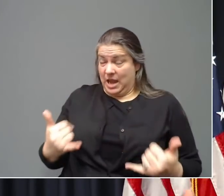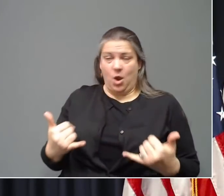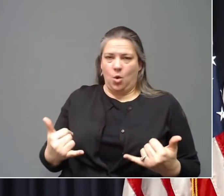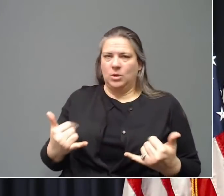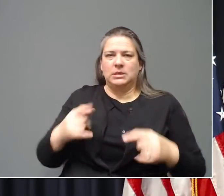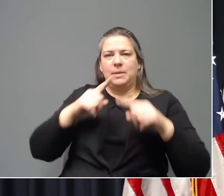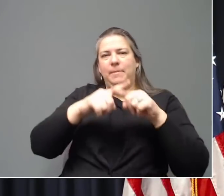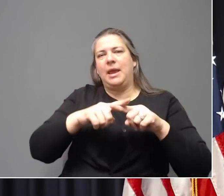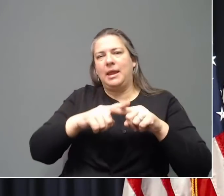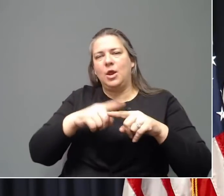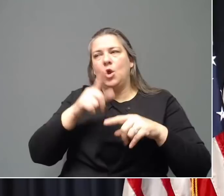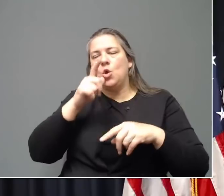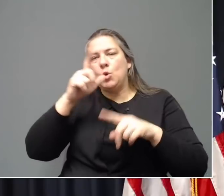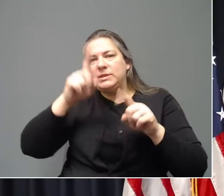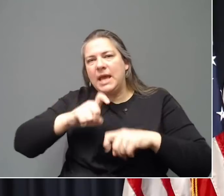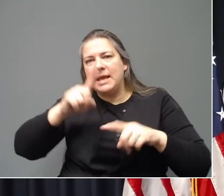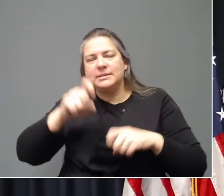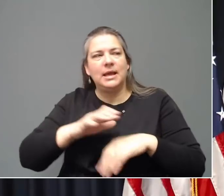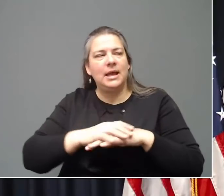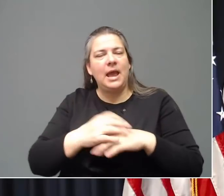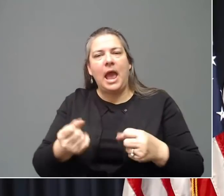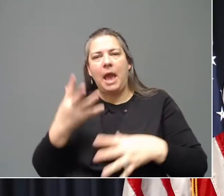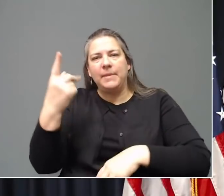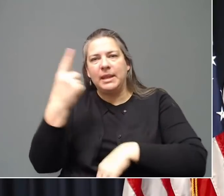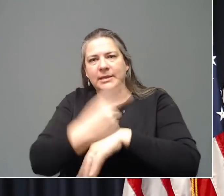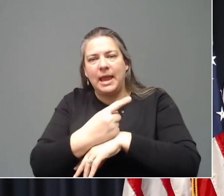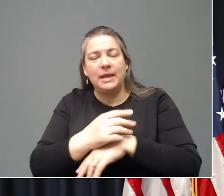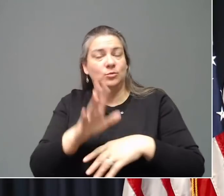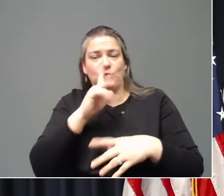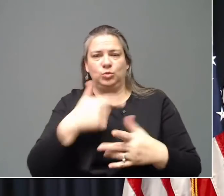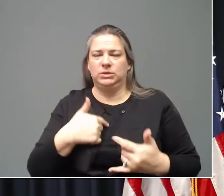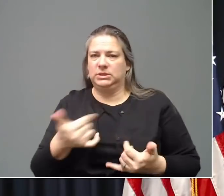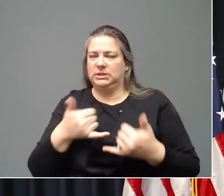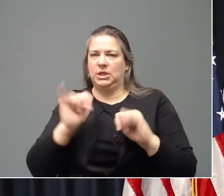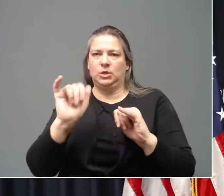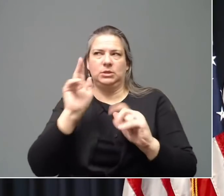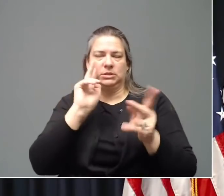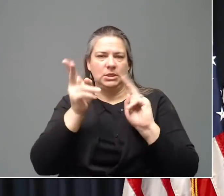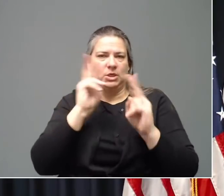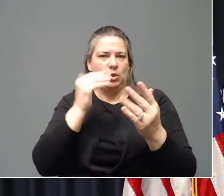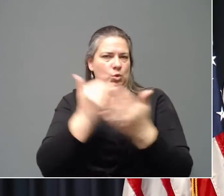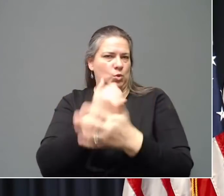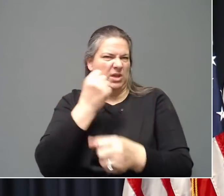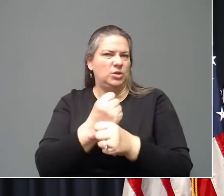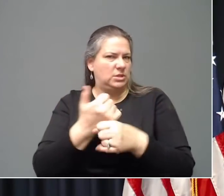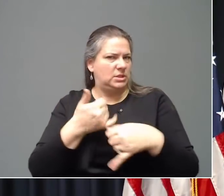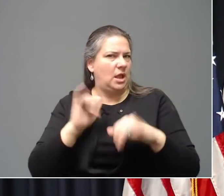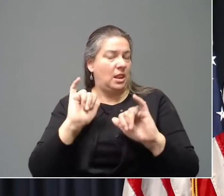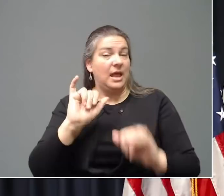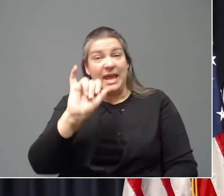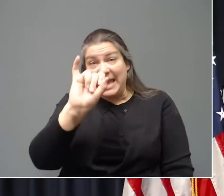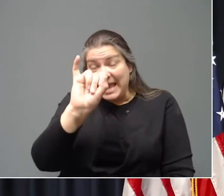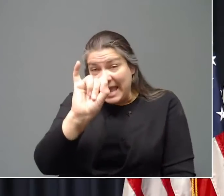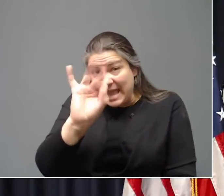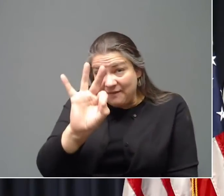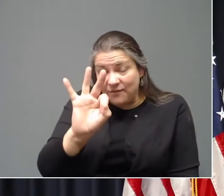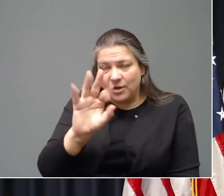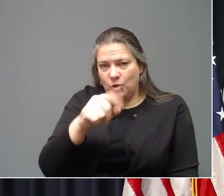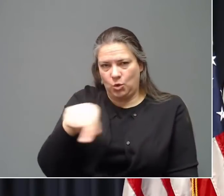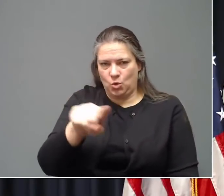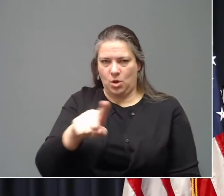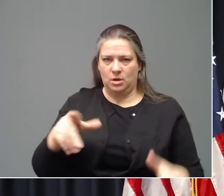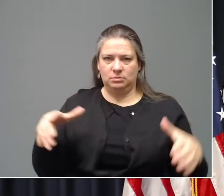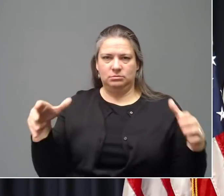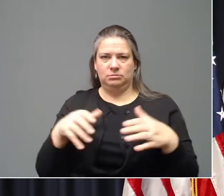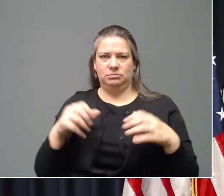tested, how many days after it. We still will probably see some more from New Year's if people got together the same way